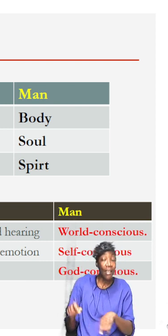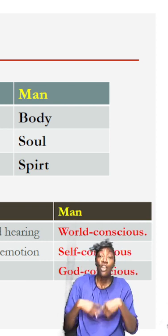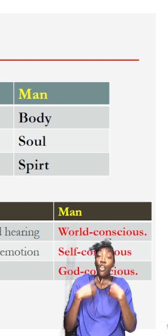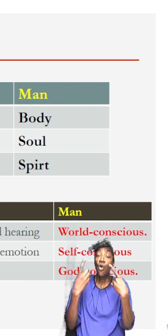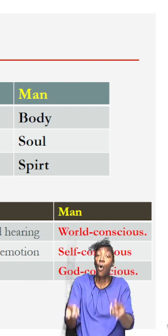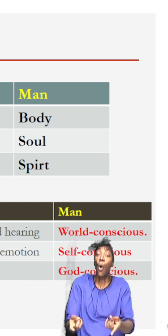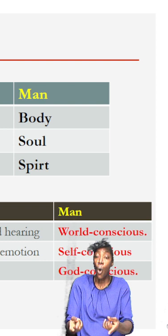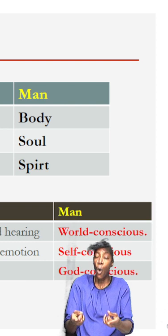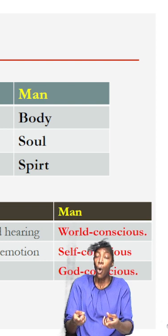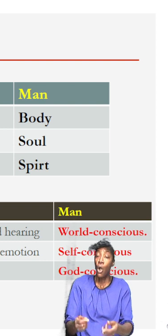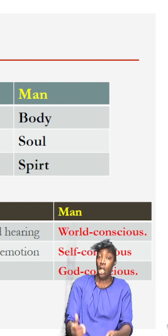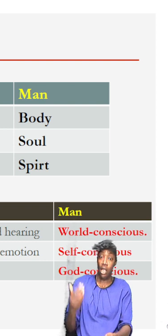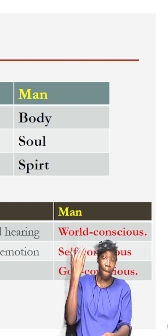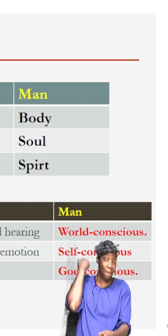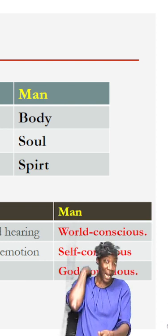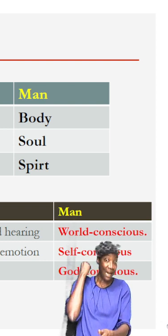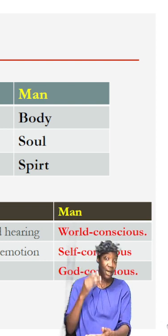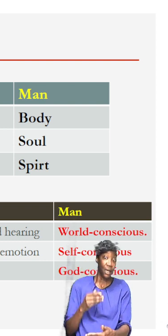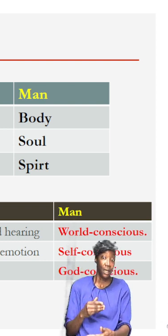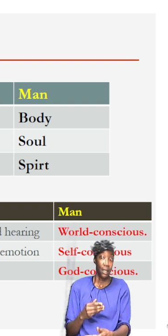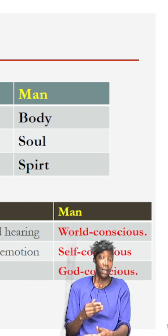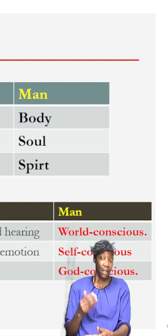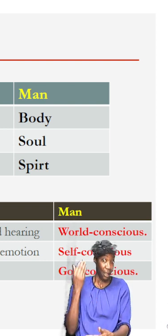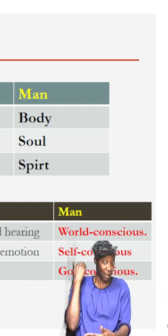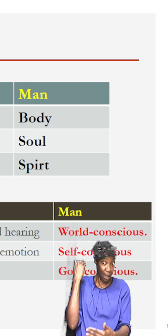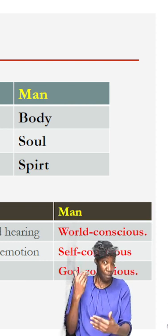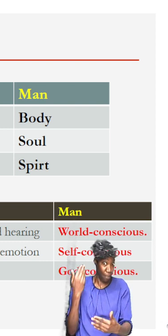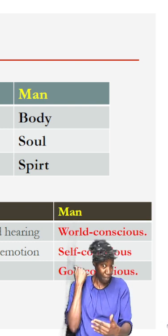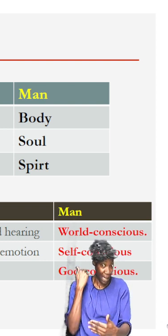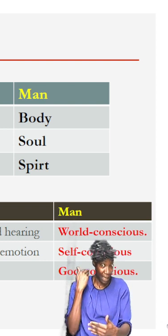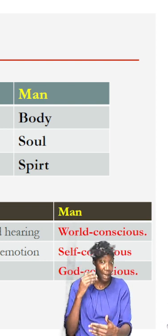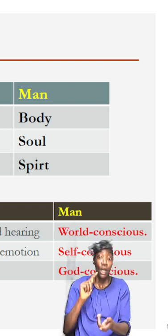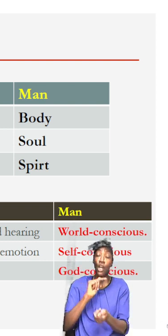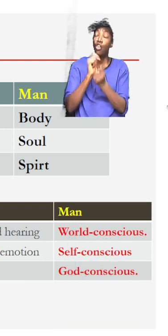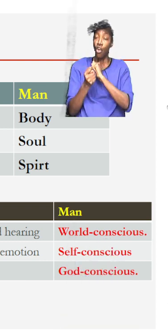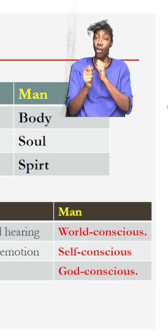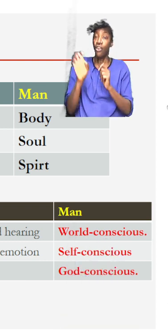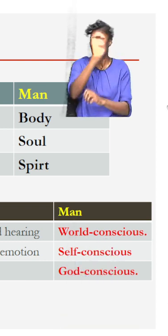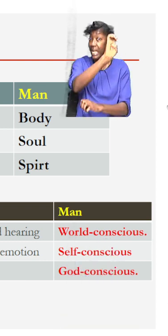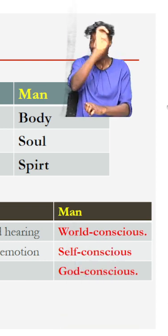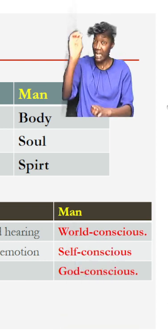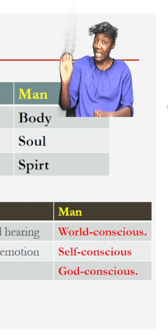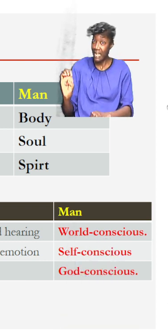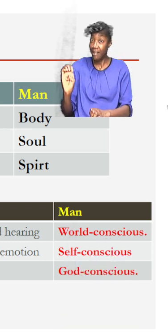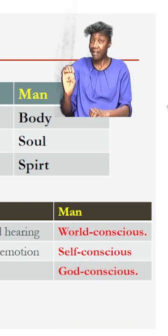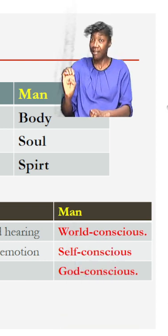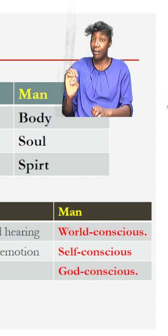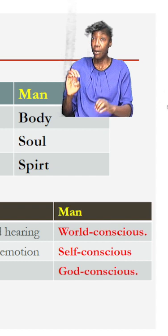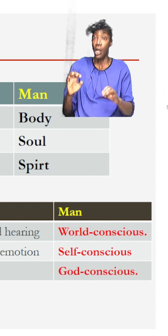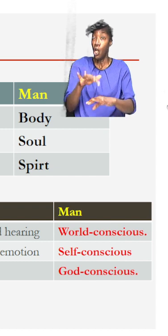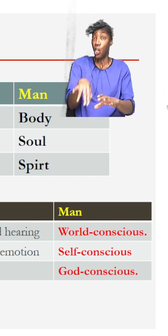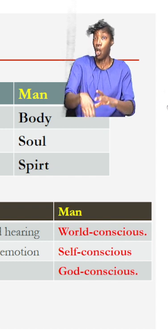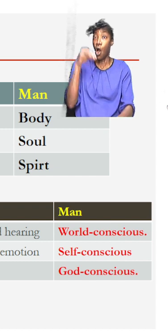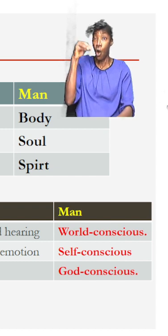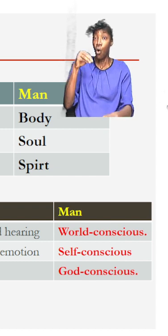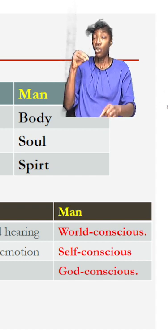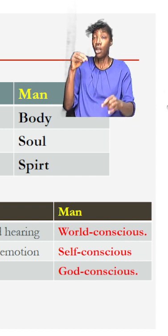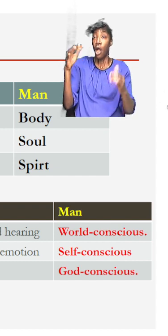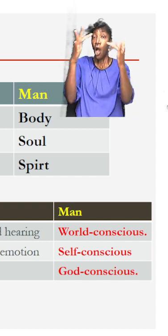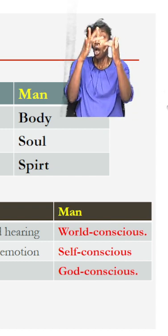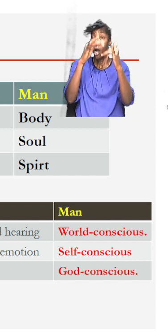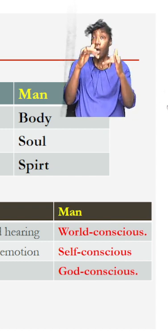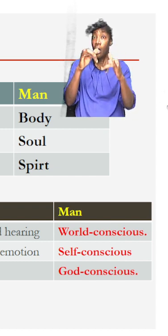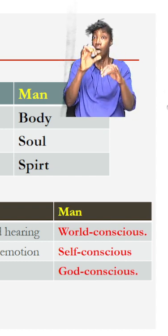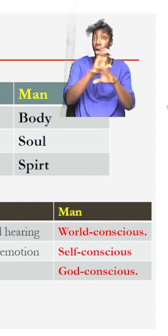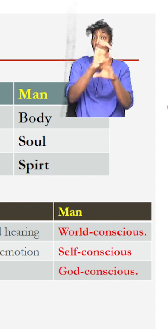your back should be turned to the east. Amen. And in the outer court, or the courtyard, I just saw that first furniture, there's the brazen altar.